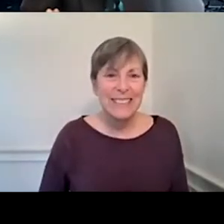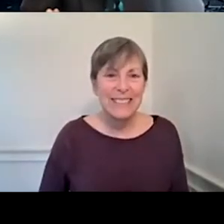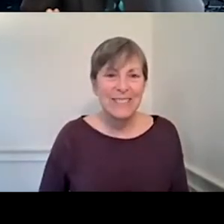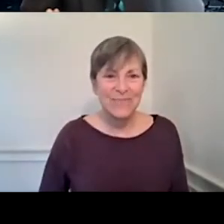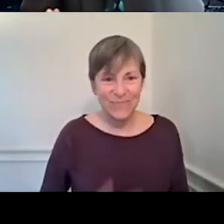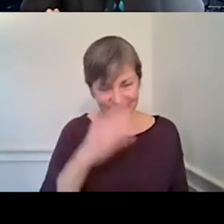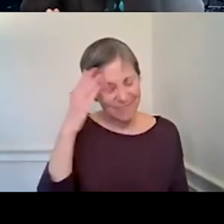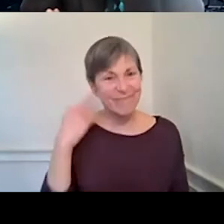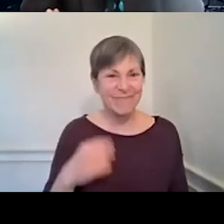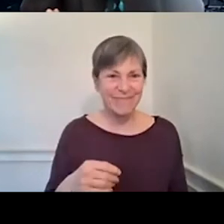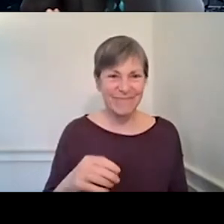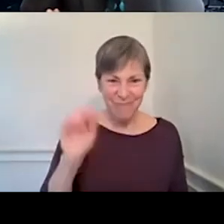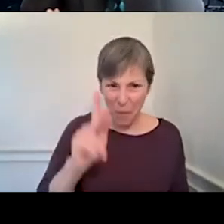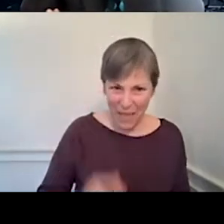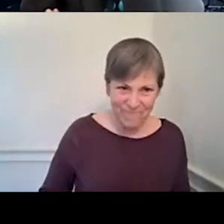Okay.